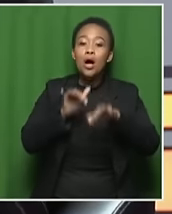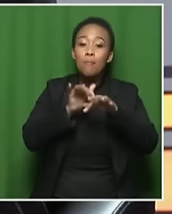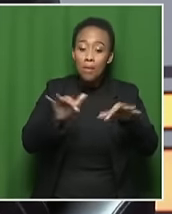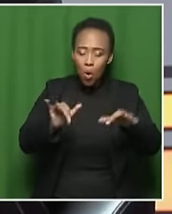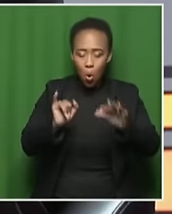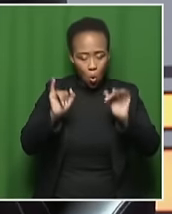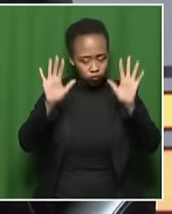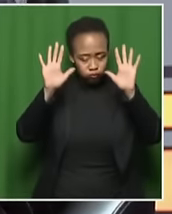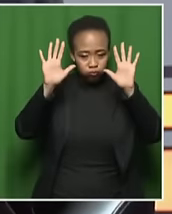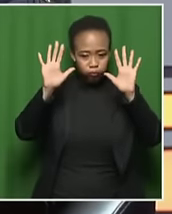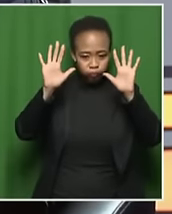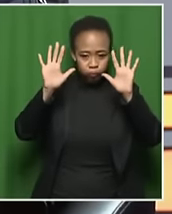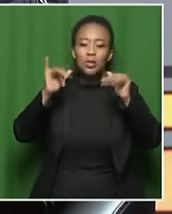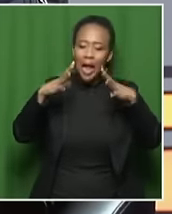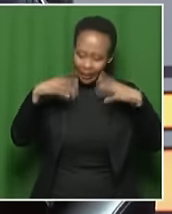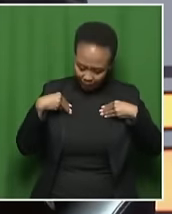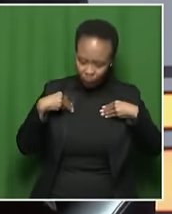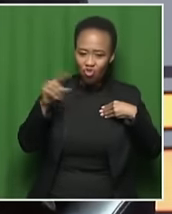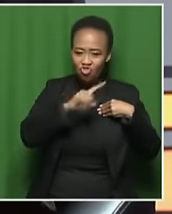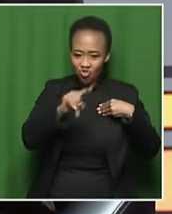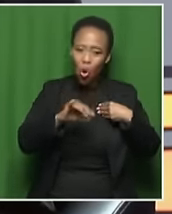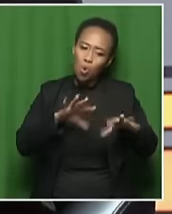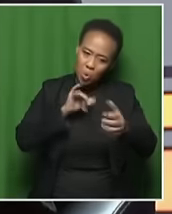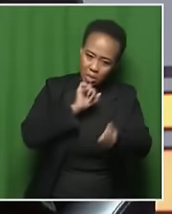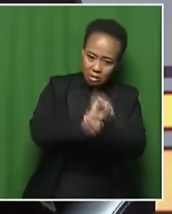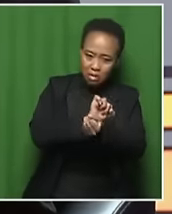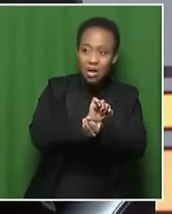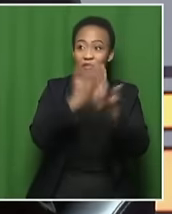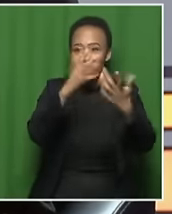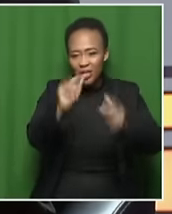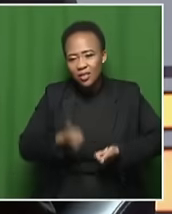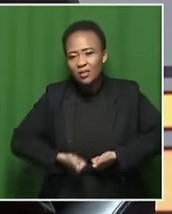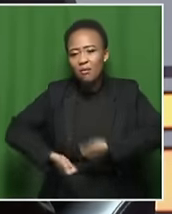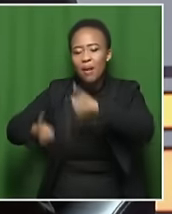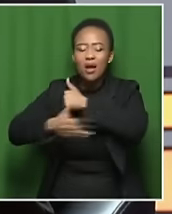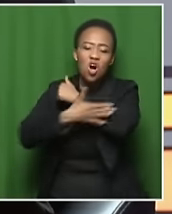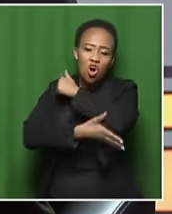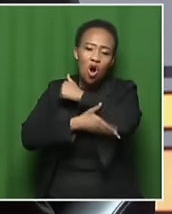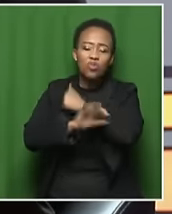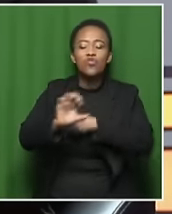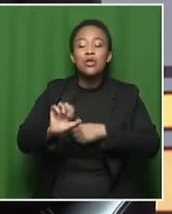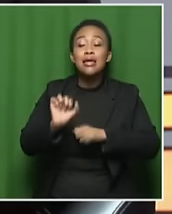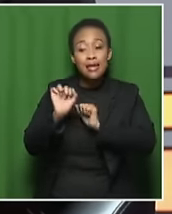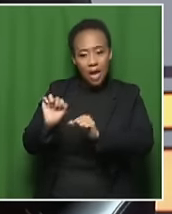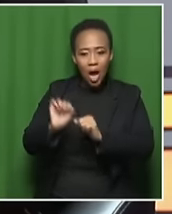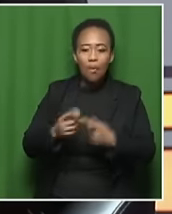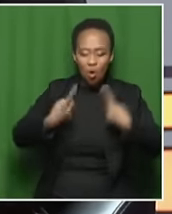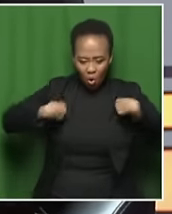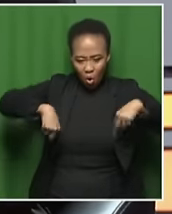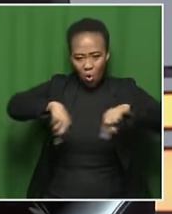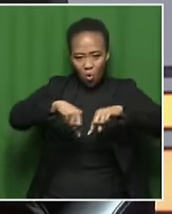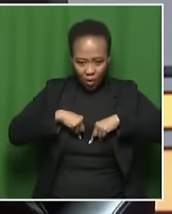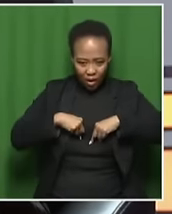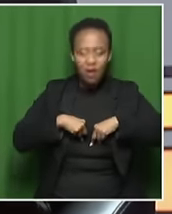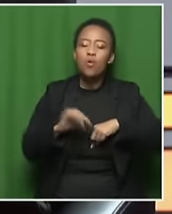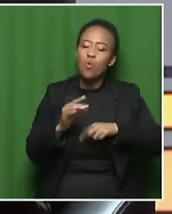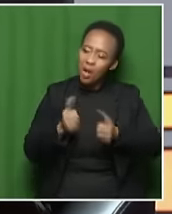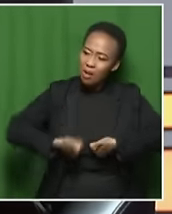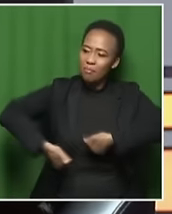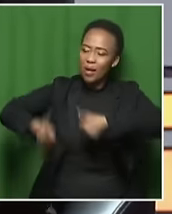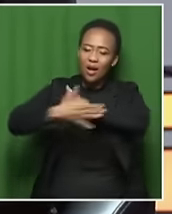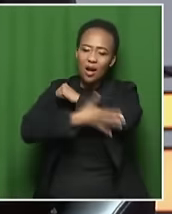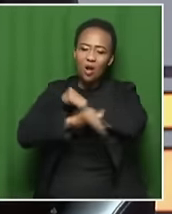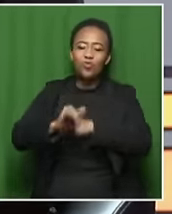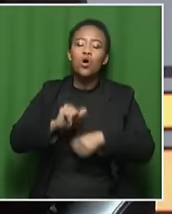surrender, and deport them. We will must deport each and every illegal immigrant, whether they are underground mining, whether they are